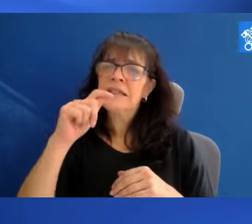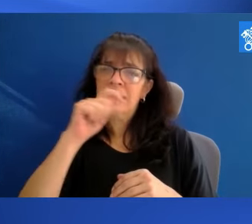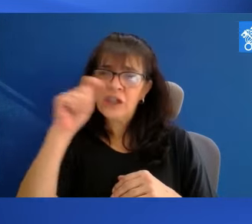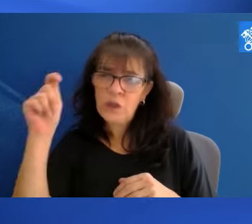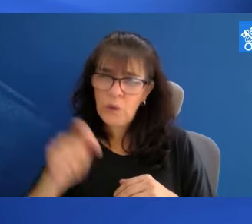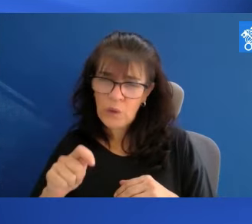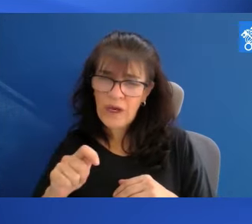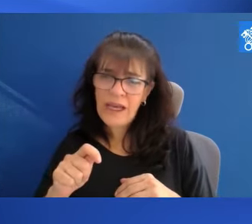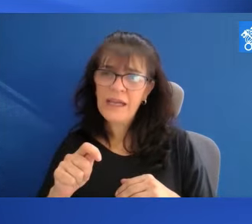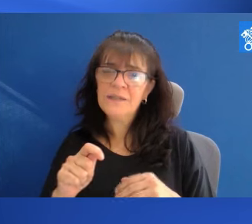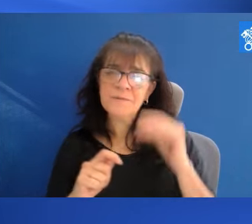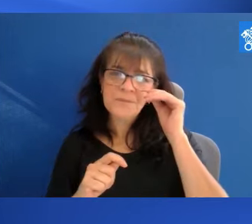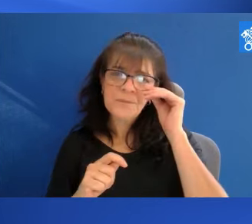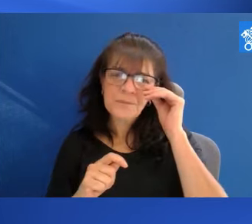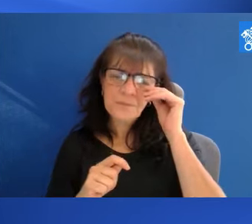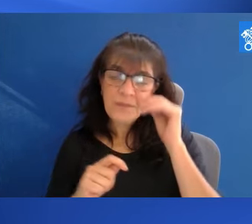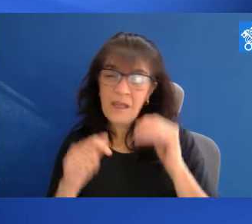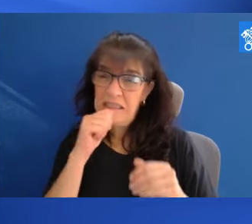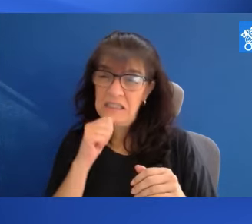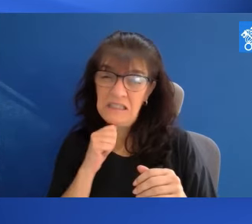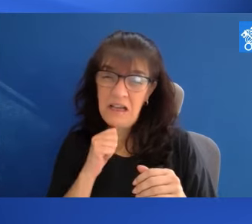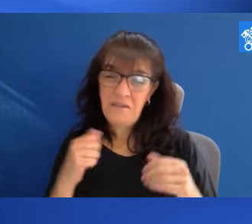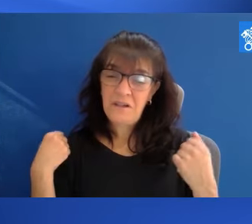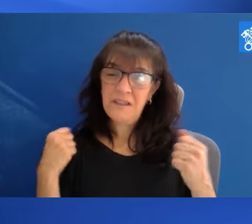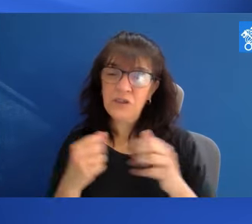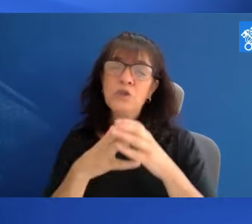martyred, tormented Ukraine, which is suffering very much.